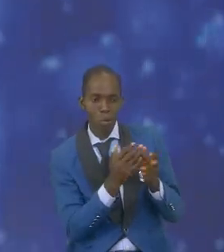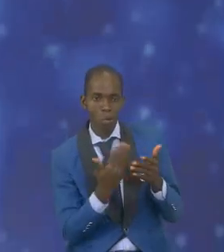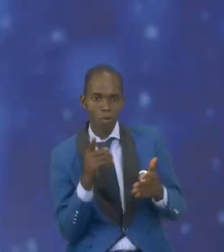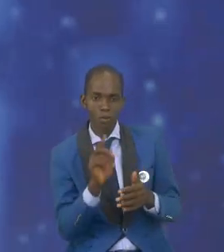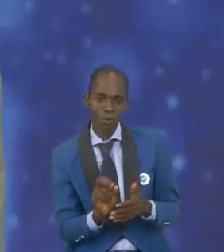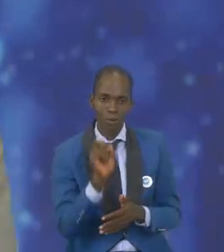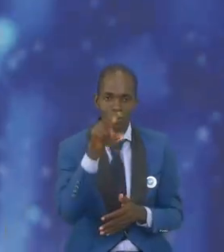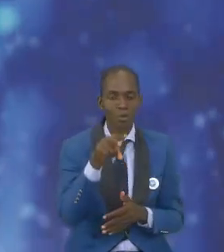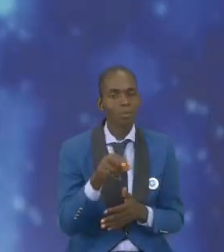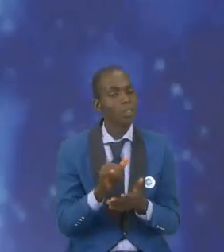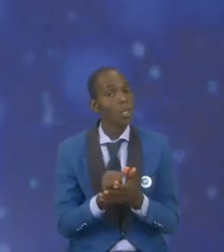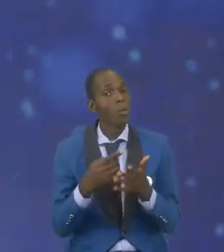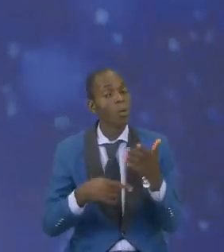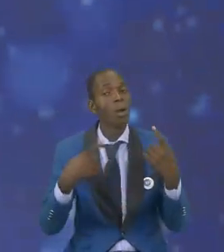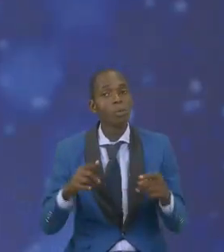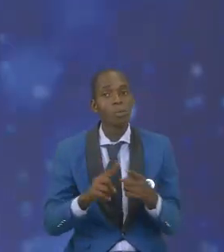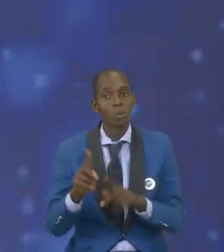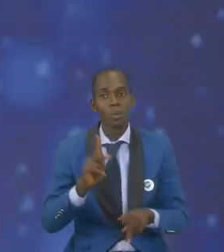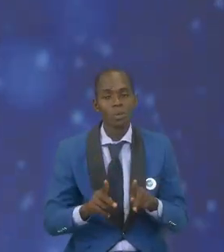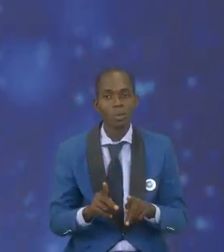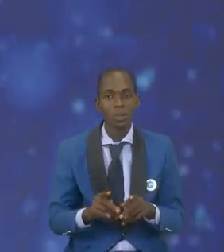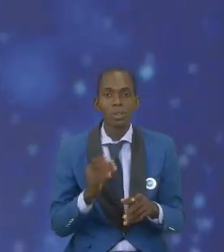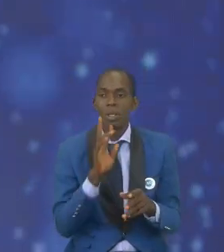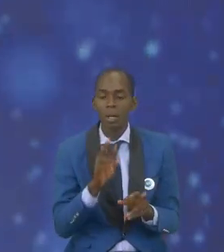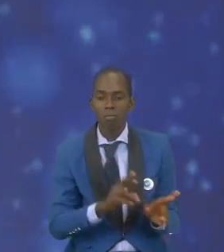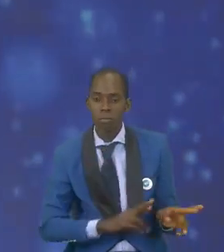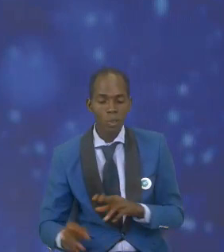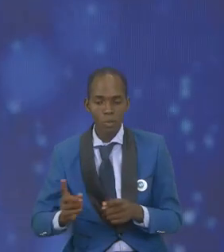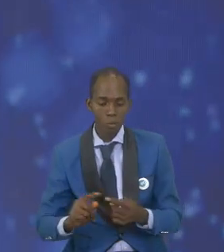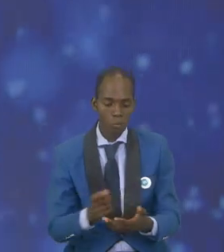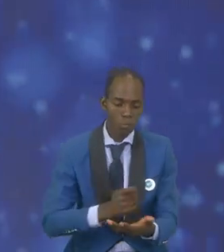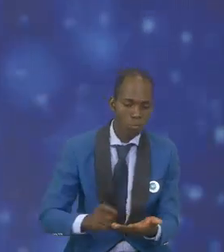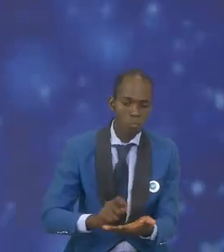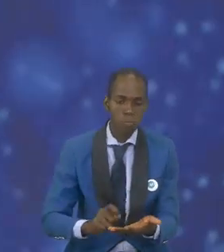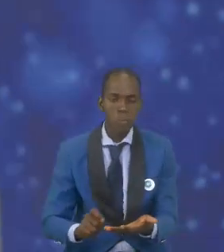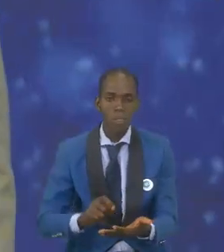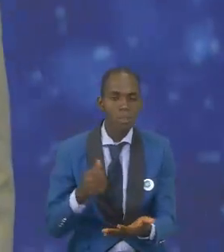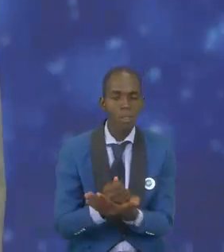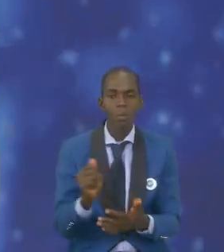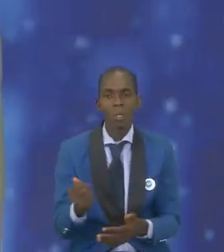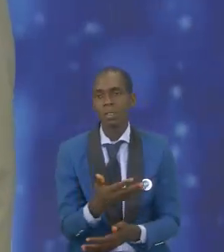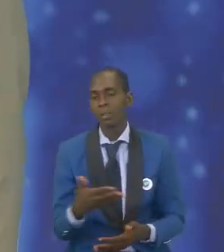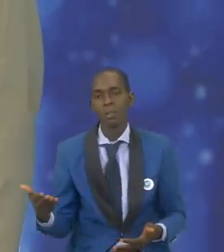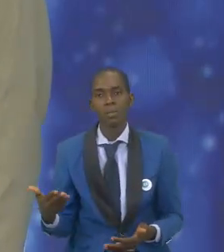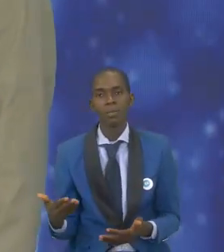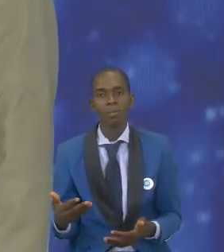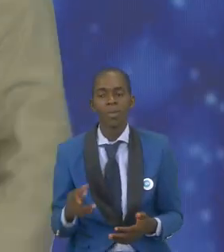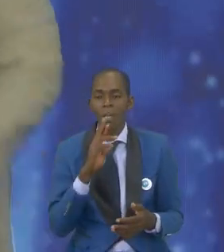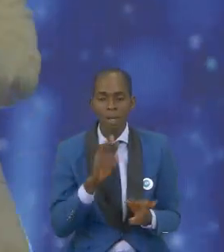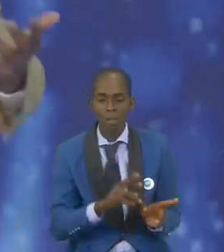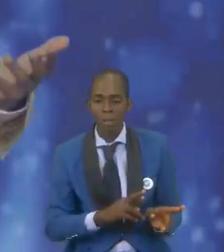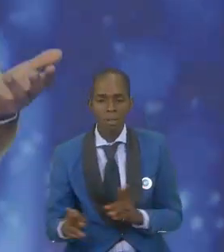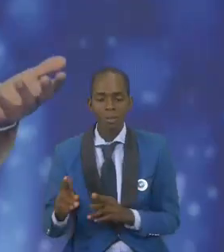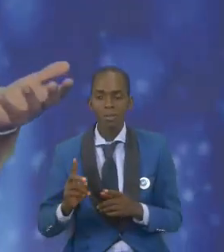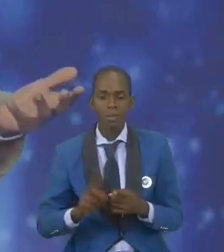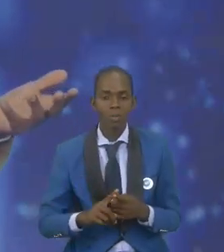to people who are in a hurry to sign an edict, in a hurry to sign the decree.